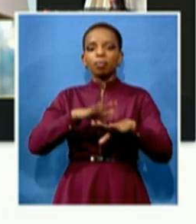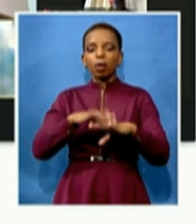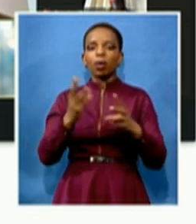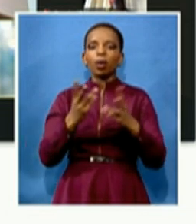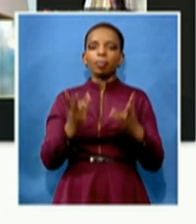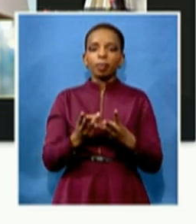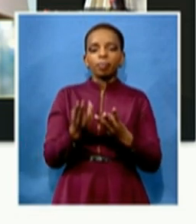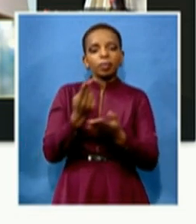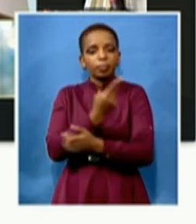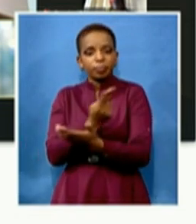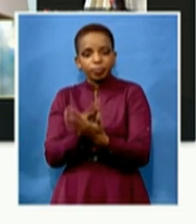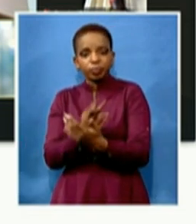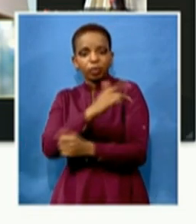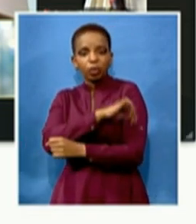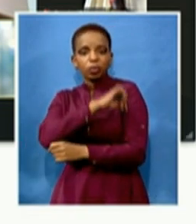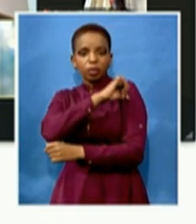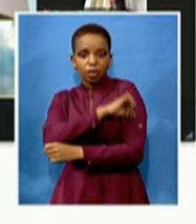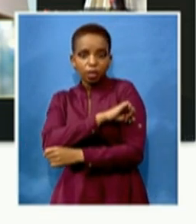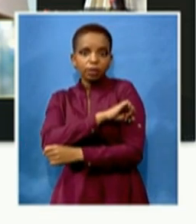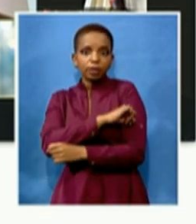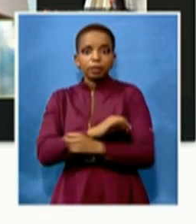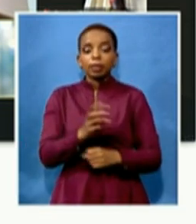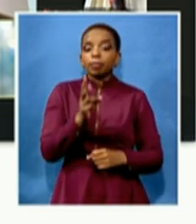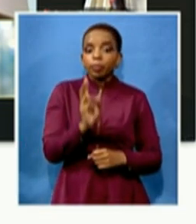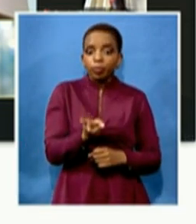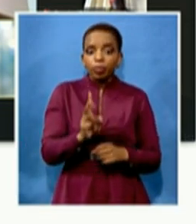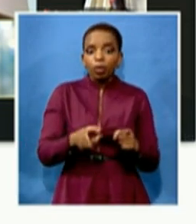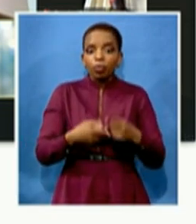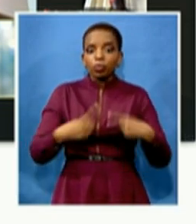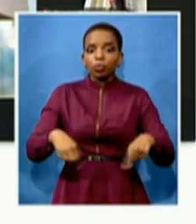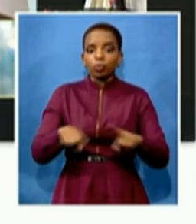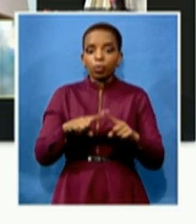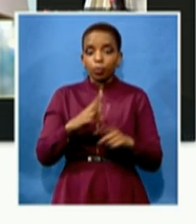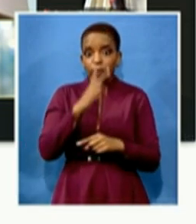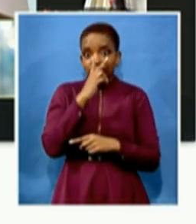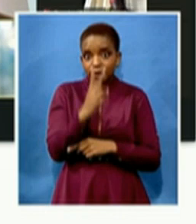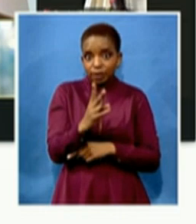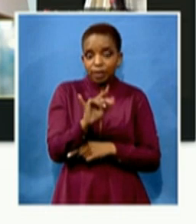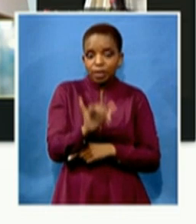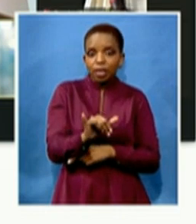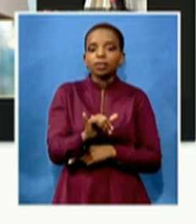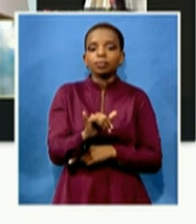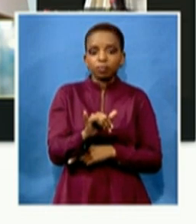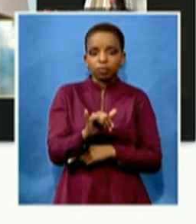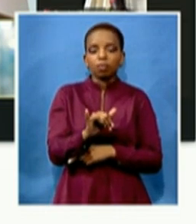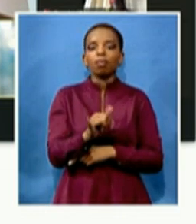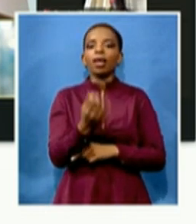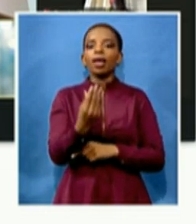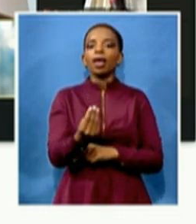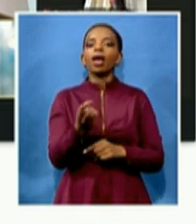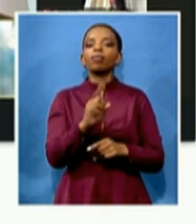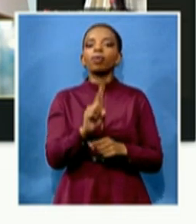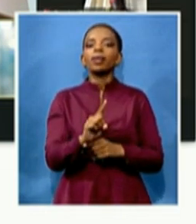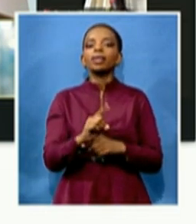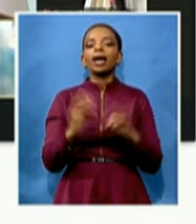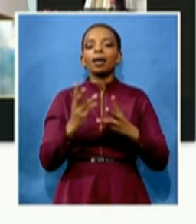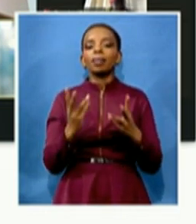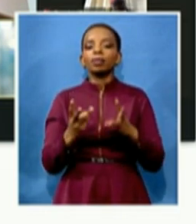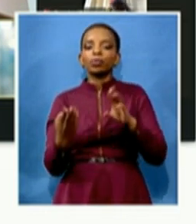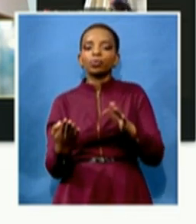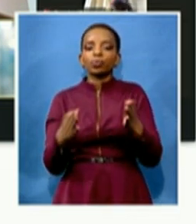see that that influences the case fatality rate. So as this moves through